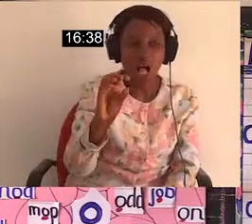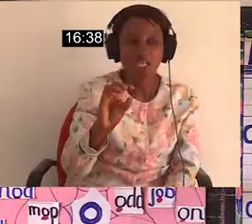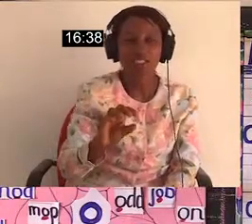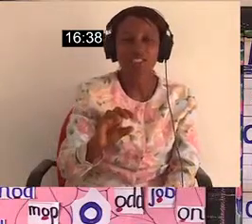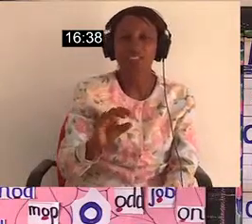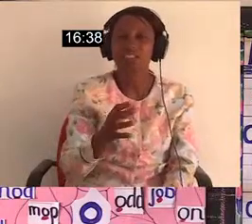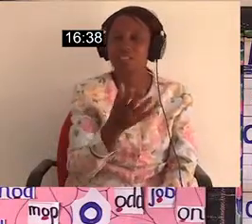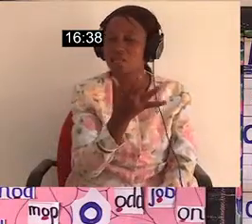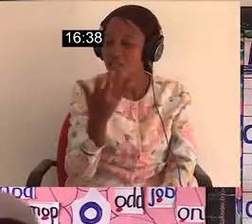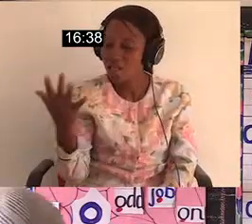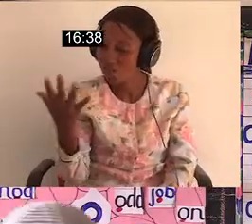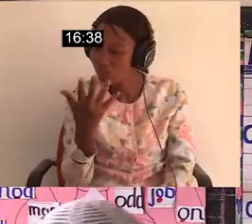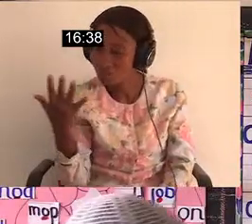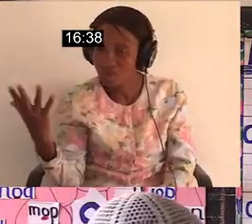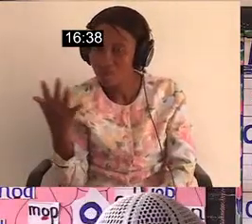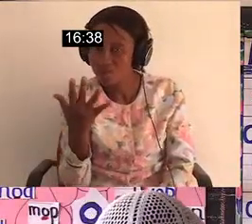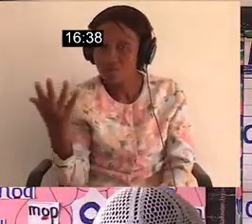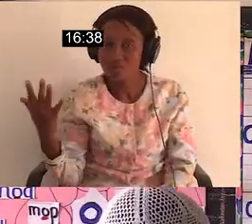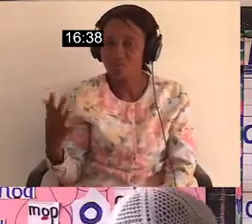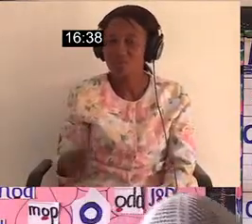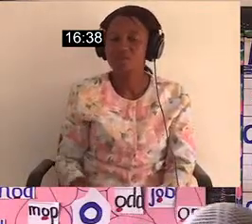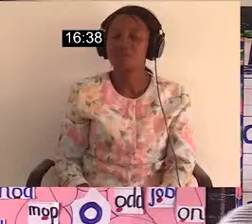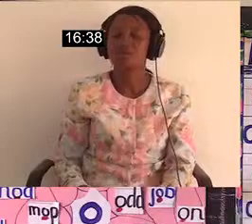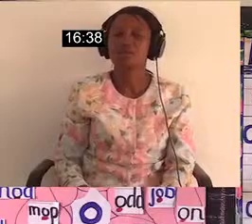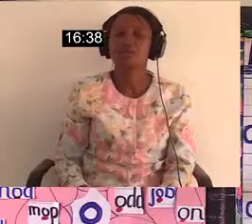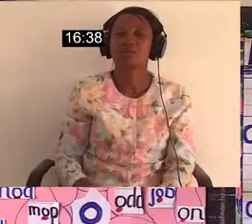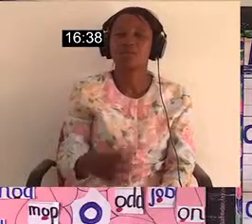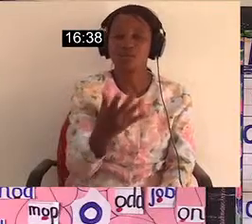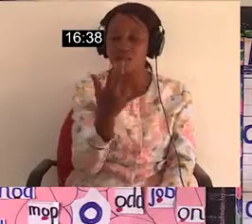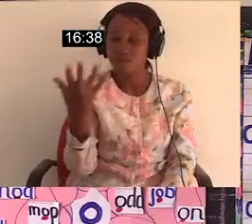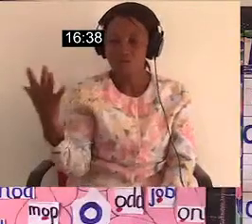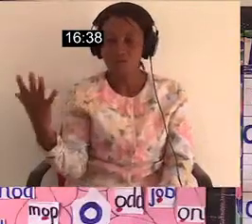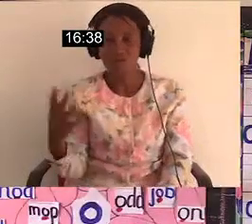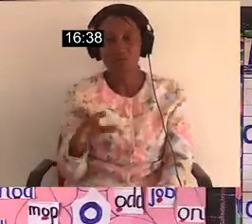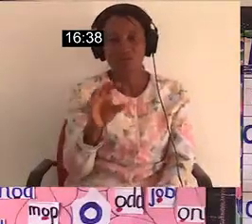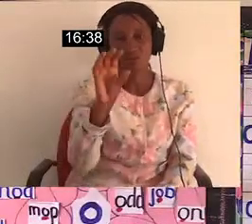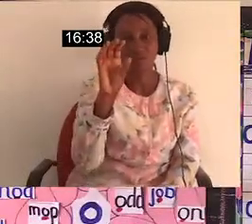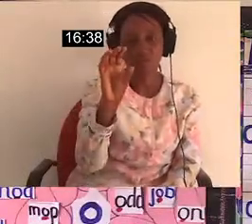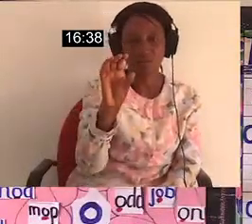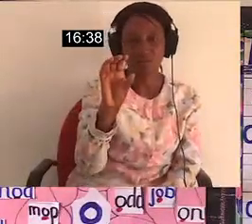Cost. Cost. Good. Cost.